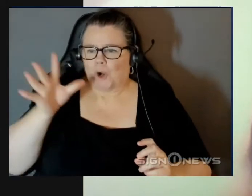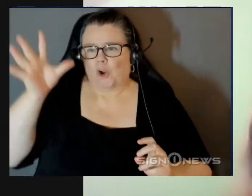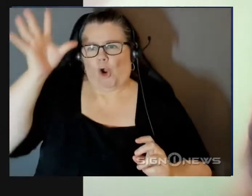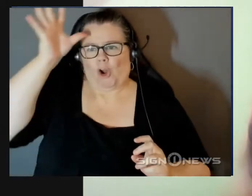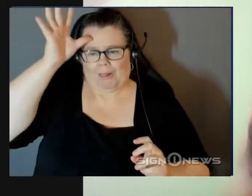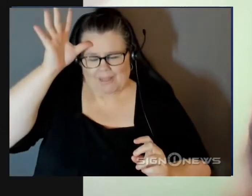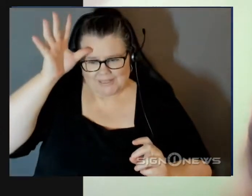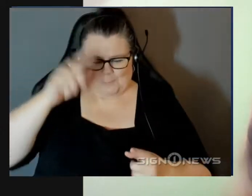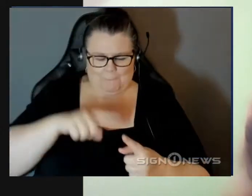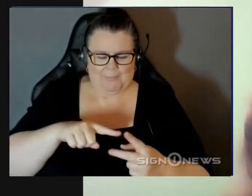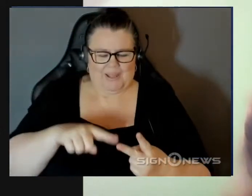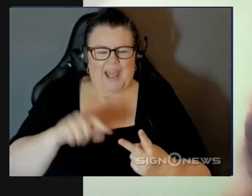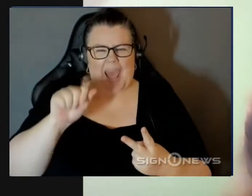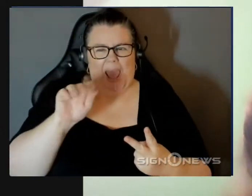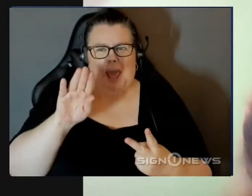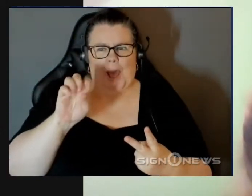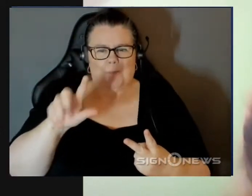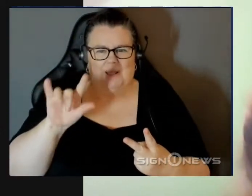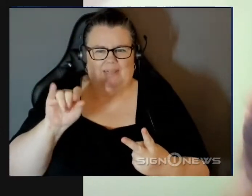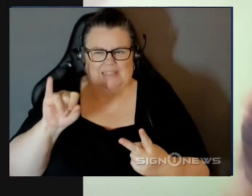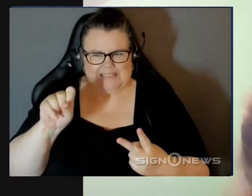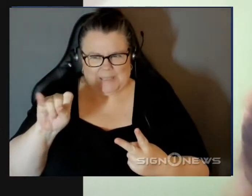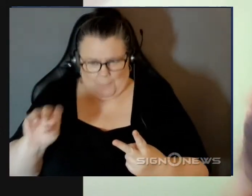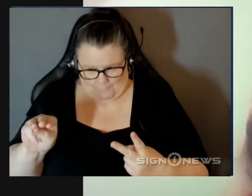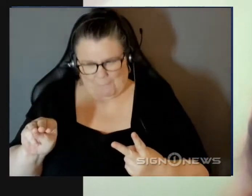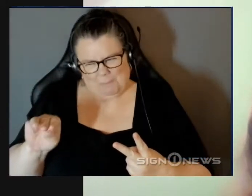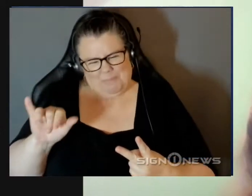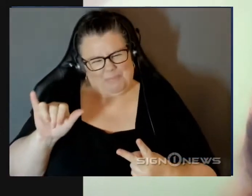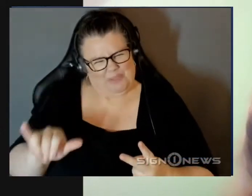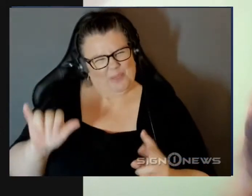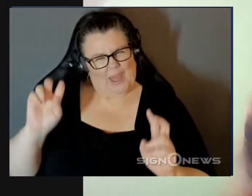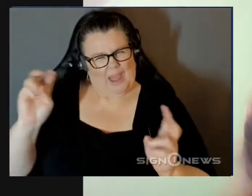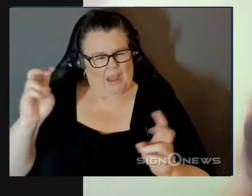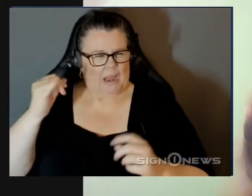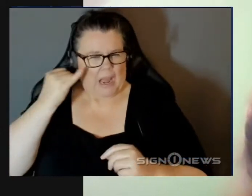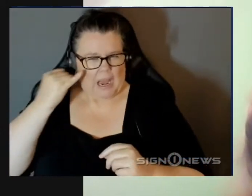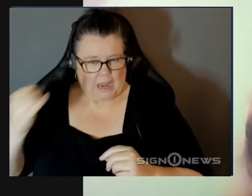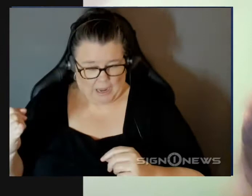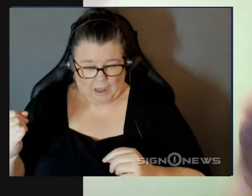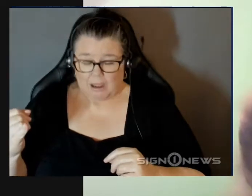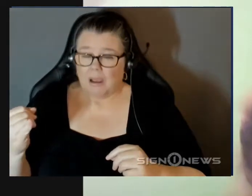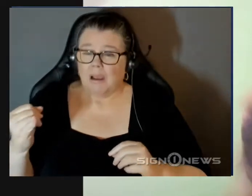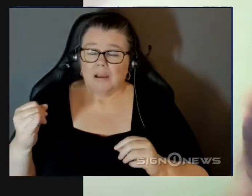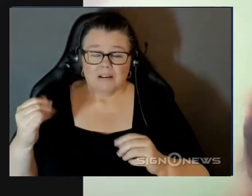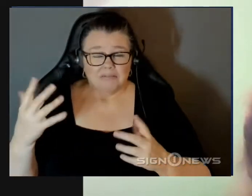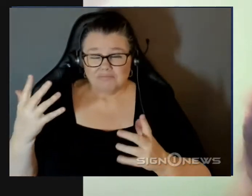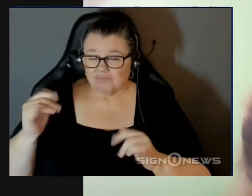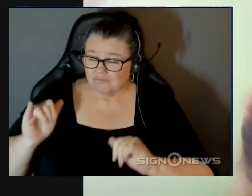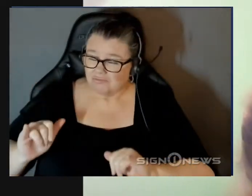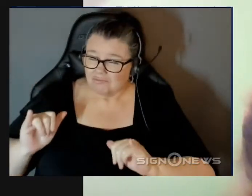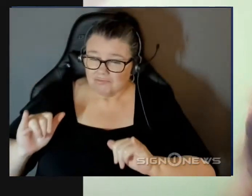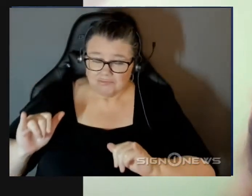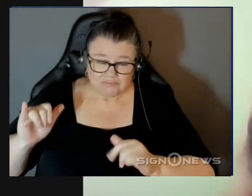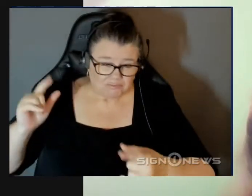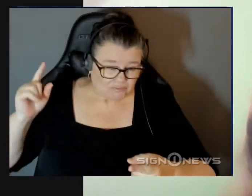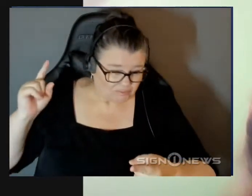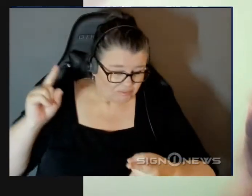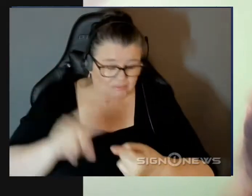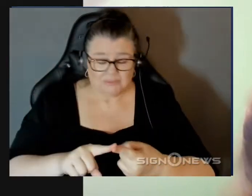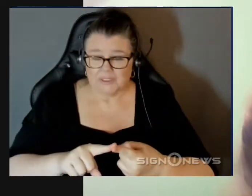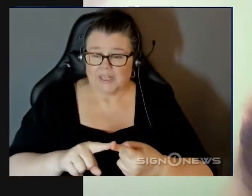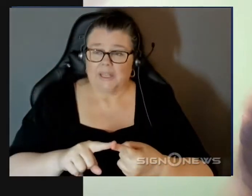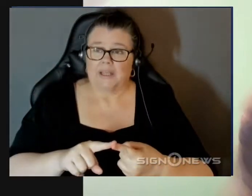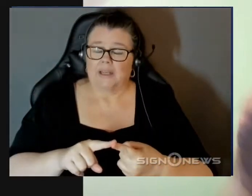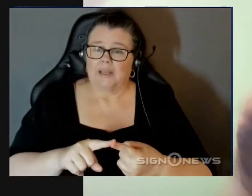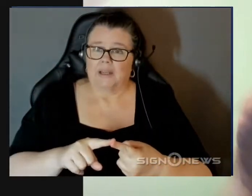unchanged for centuries. And it really wasn't until you saw a real first wave of significant guardianship reform at the state level occurring